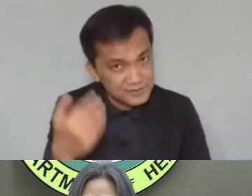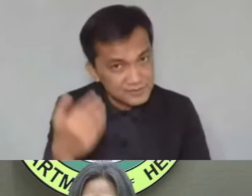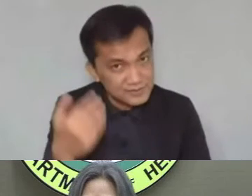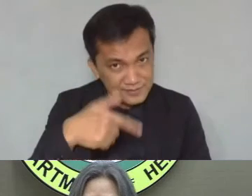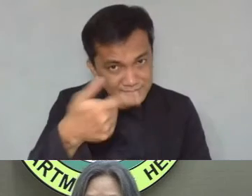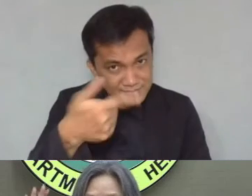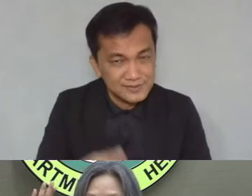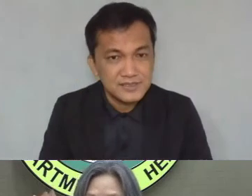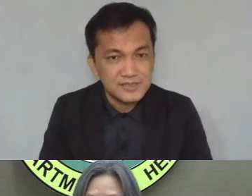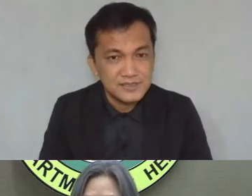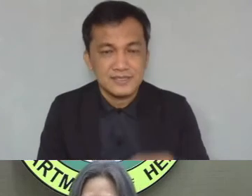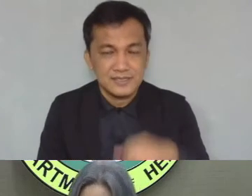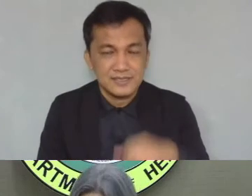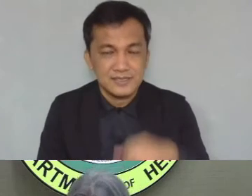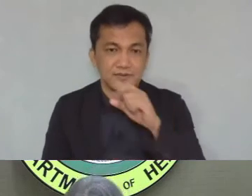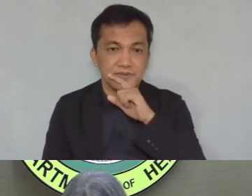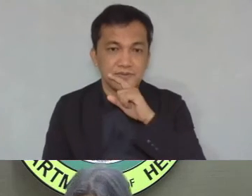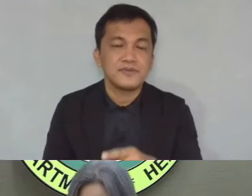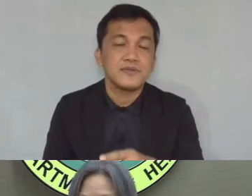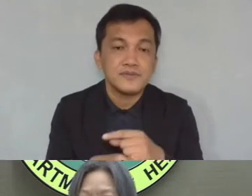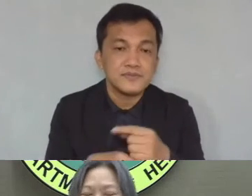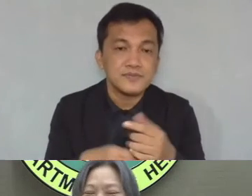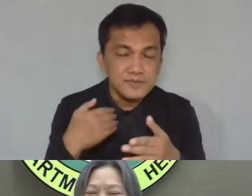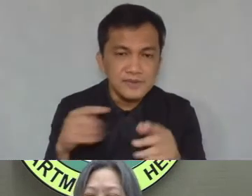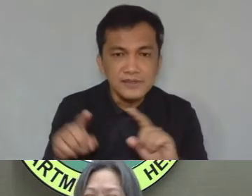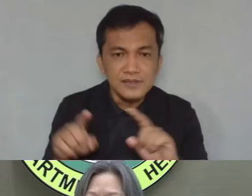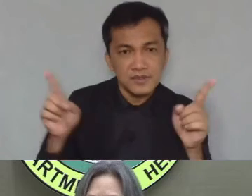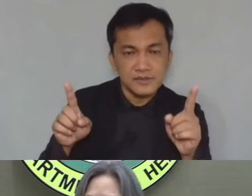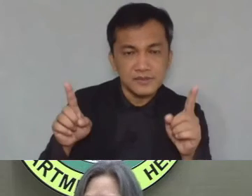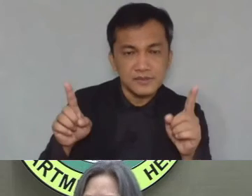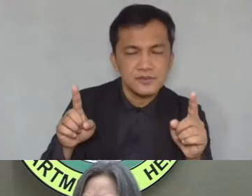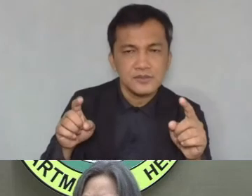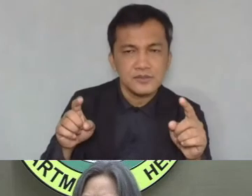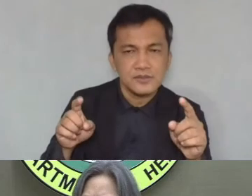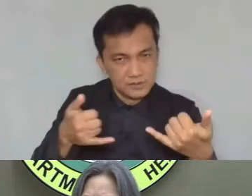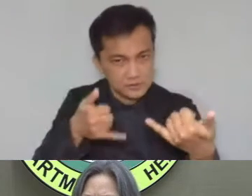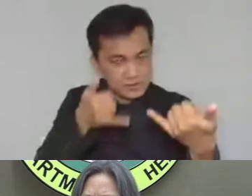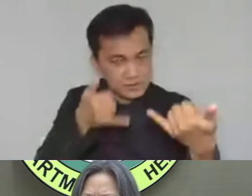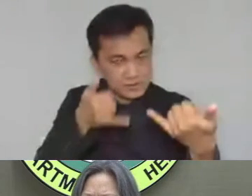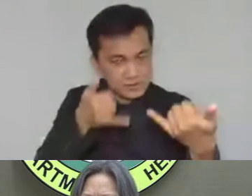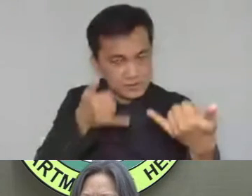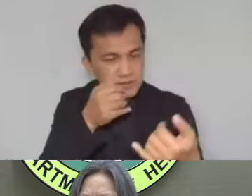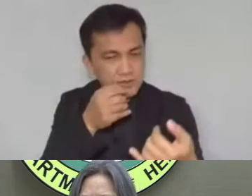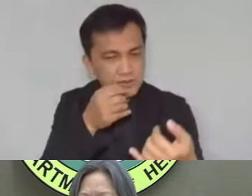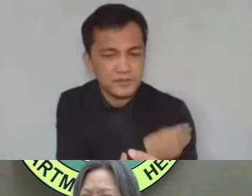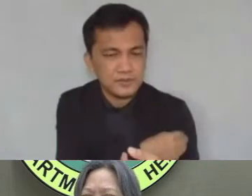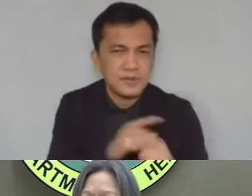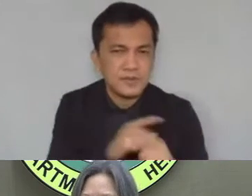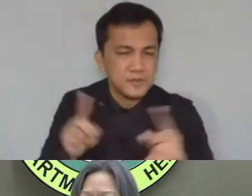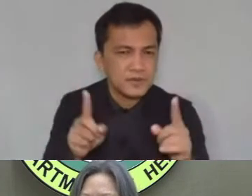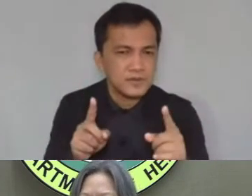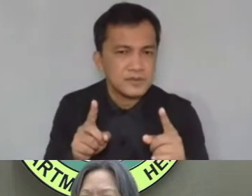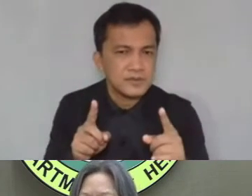Go, Dr. Charity. It's your turn. Yeah. Actually, di ba, before, iba itong telemedicine eh.